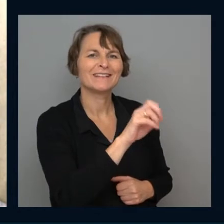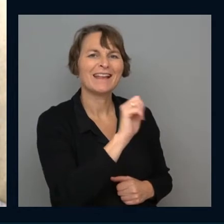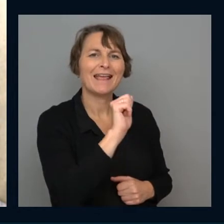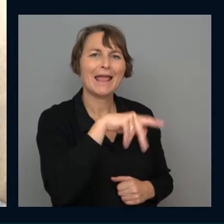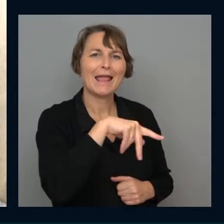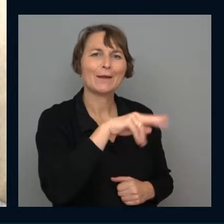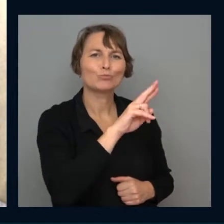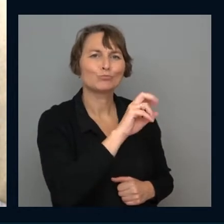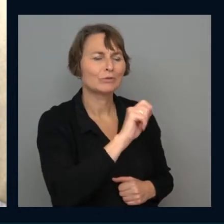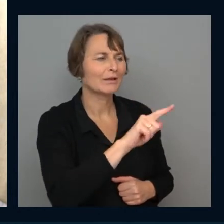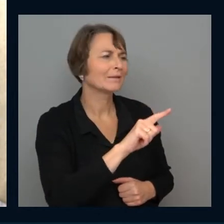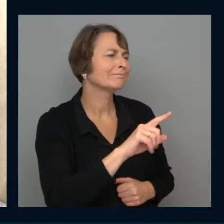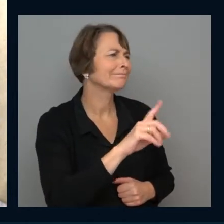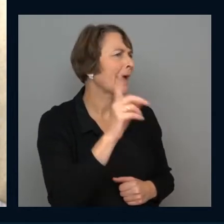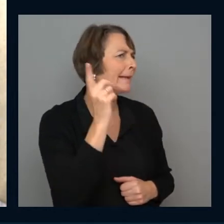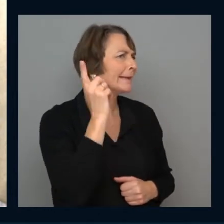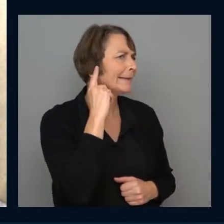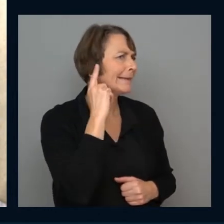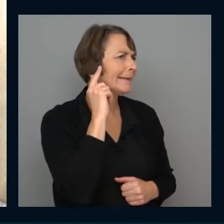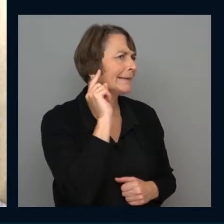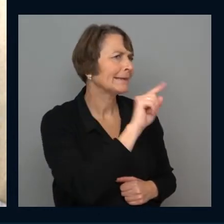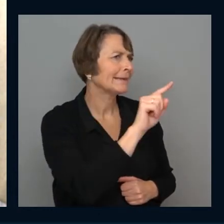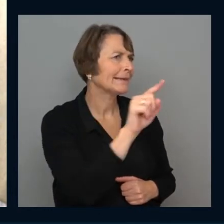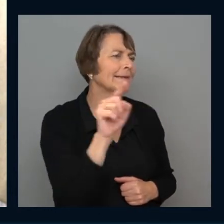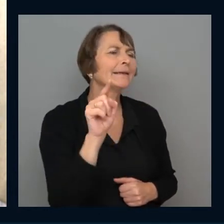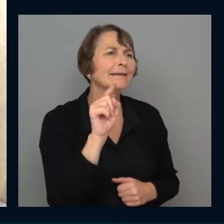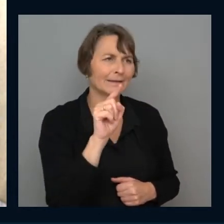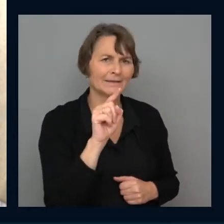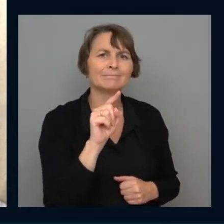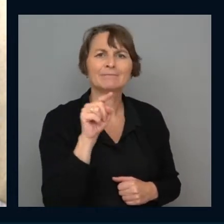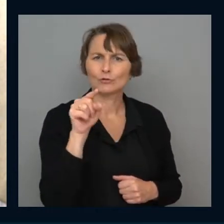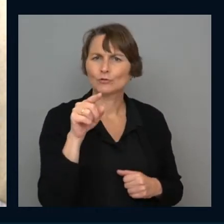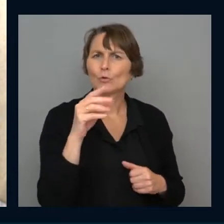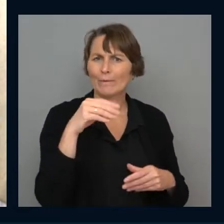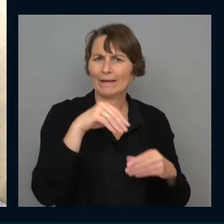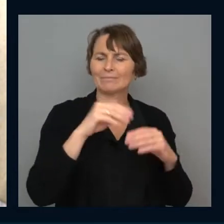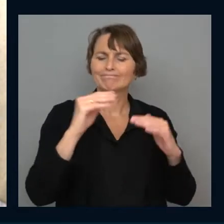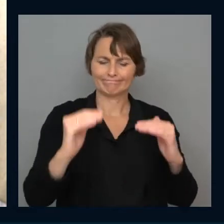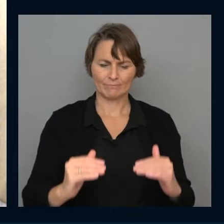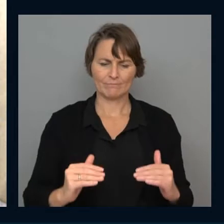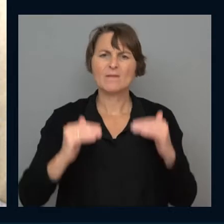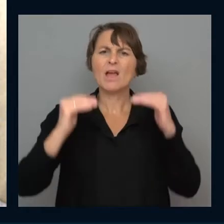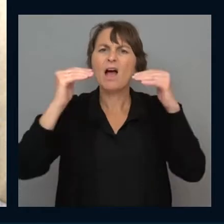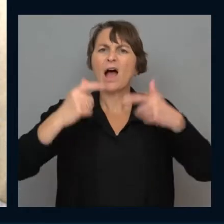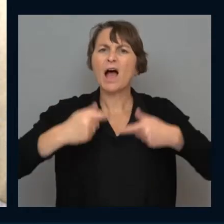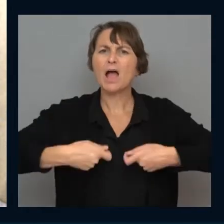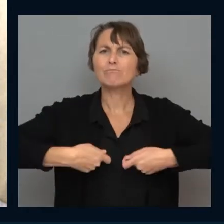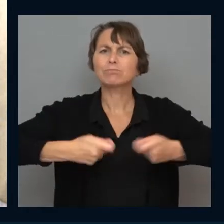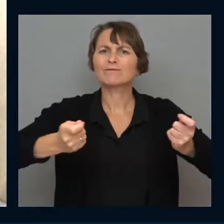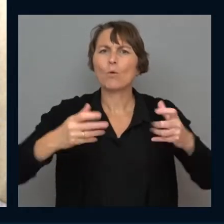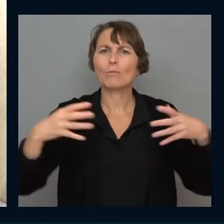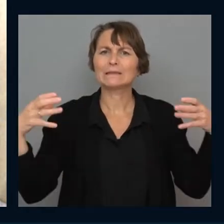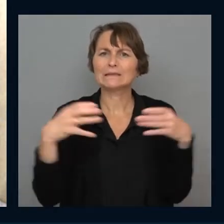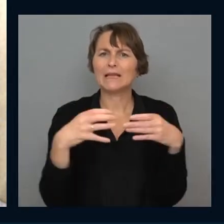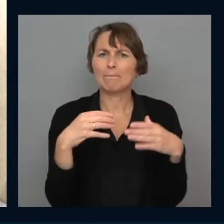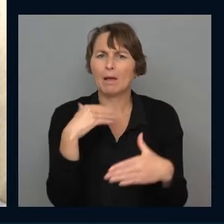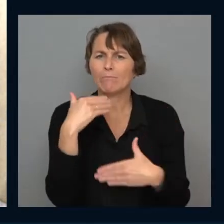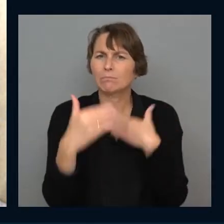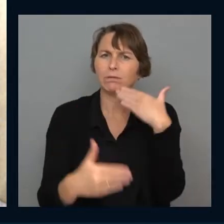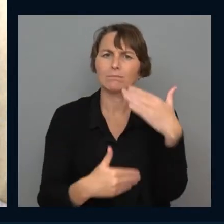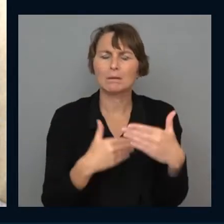I've been hearing about the term high-performing teams, I think for over a year or so now, maybe a bit